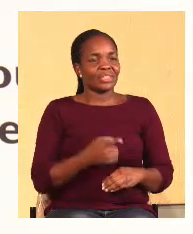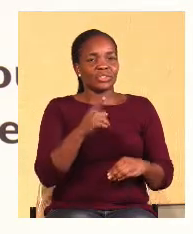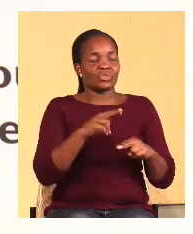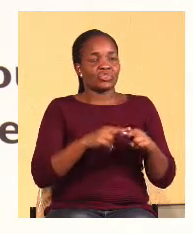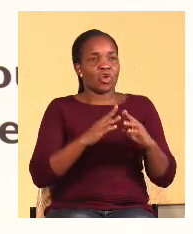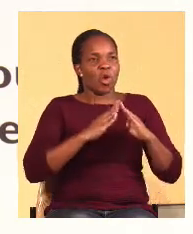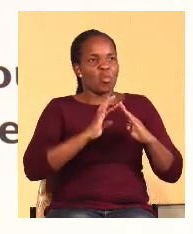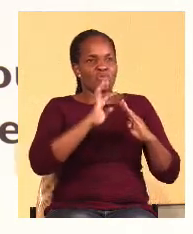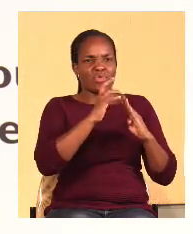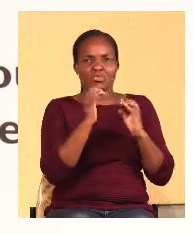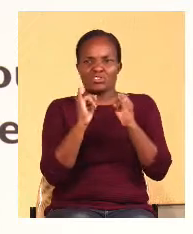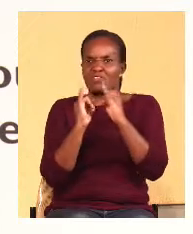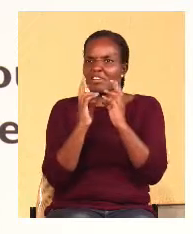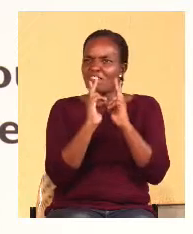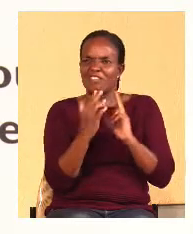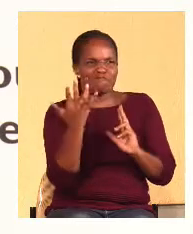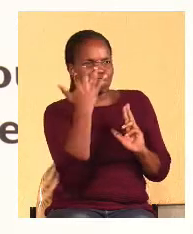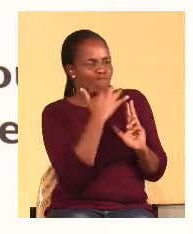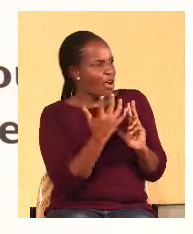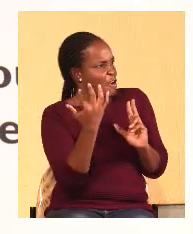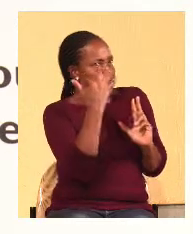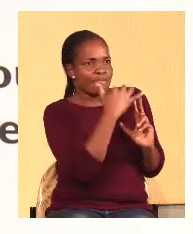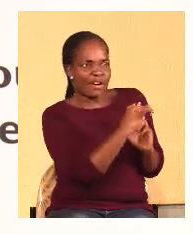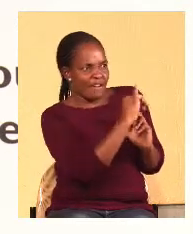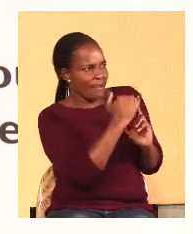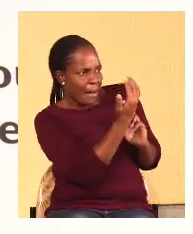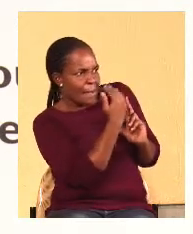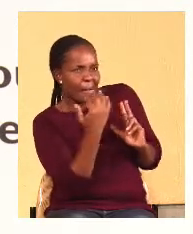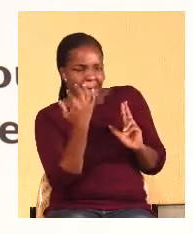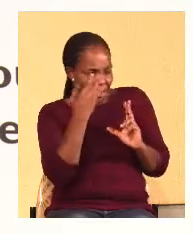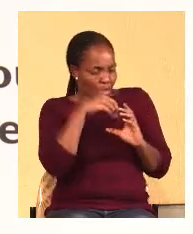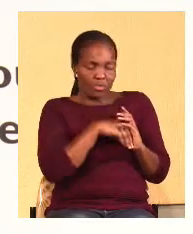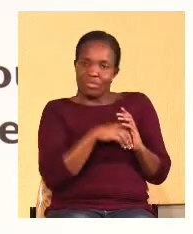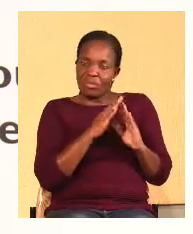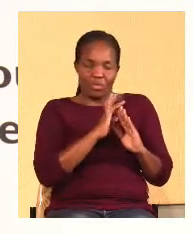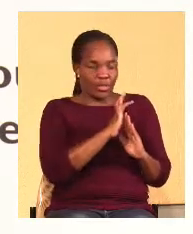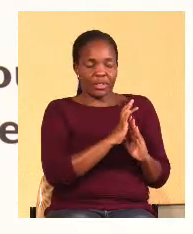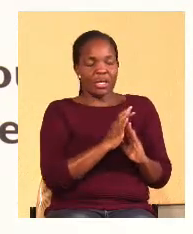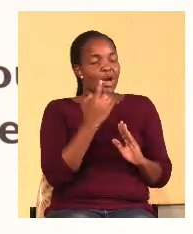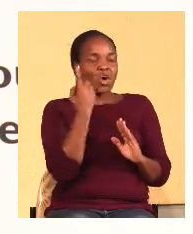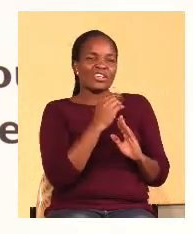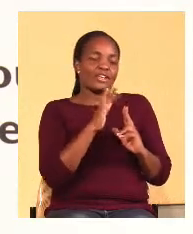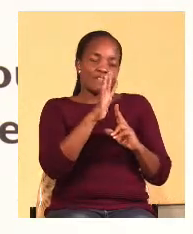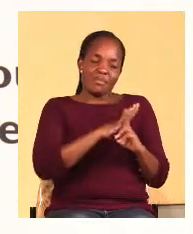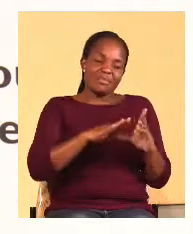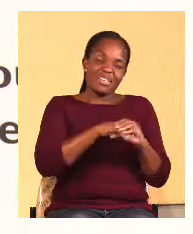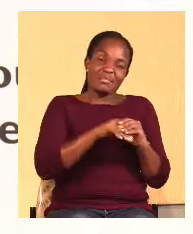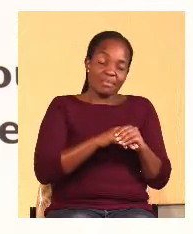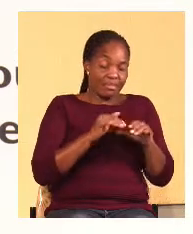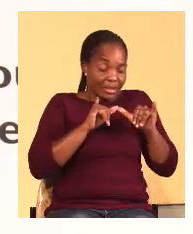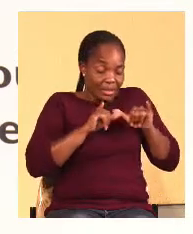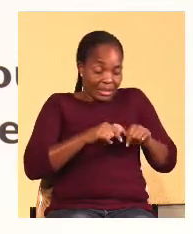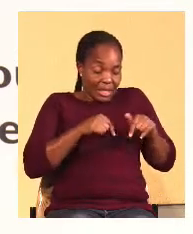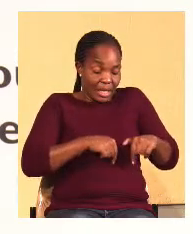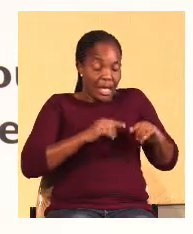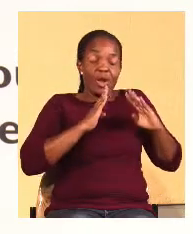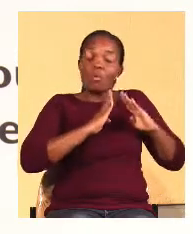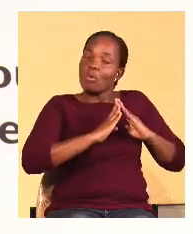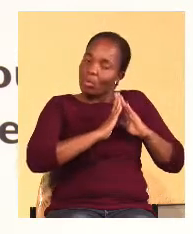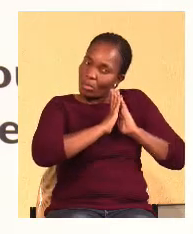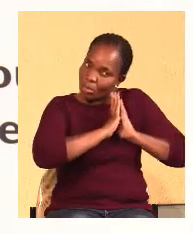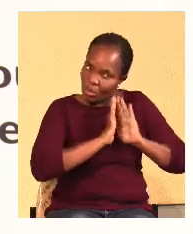to gather as friends. Homes are meant for family members and those people who live in the same area, either for